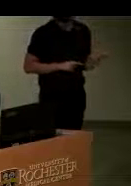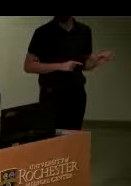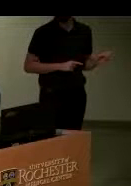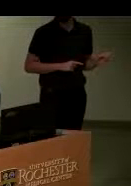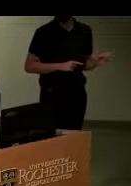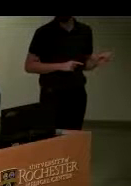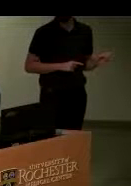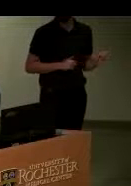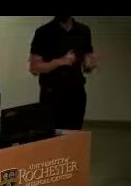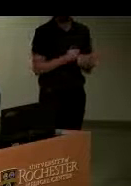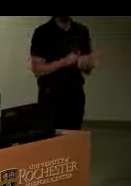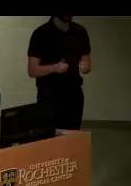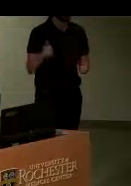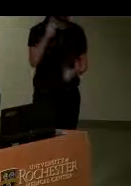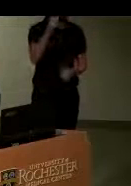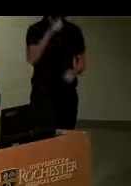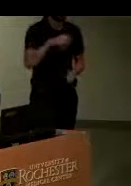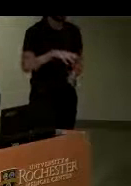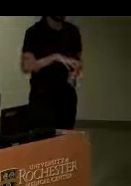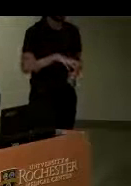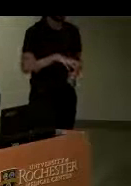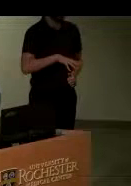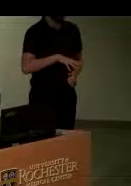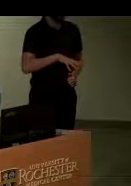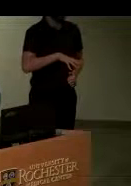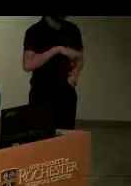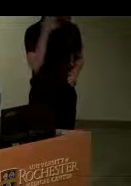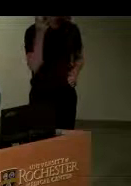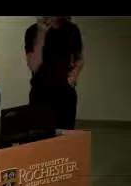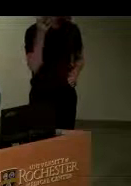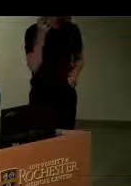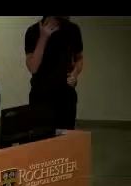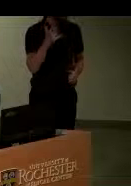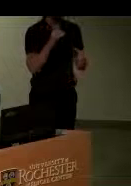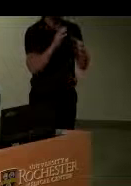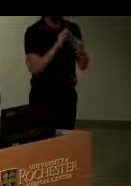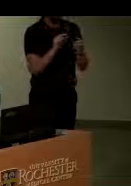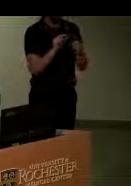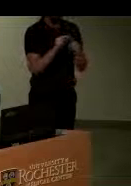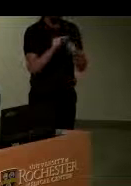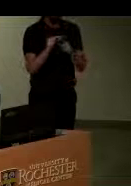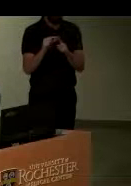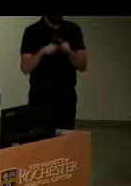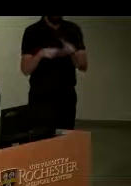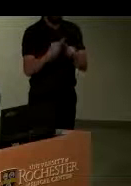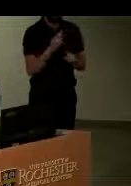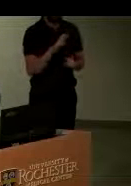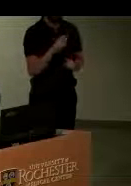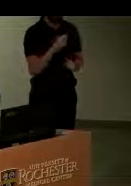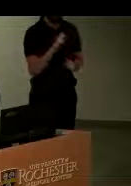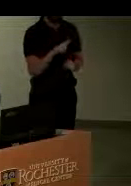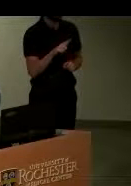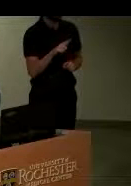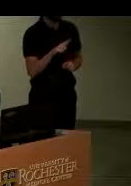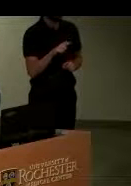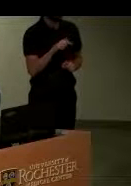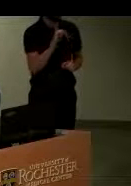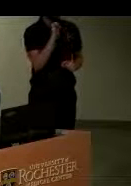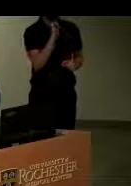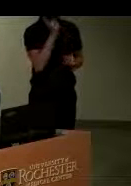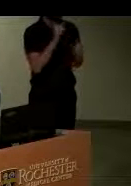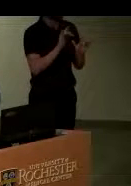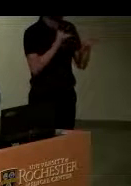And the attending was so angry at me. I won't tell you what he said about Dr. Engel, but it wasn't flattering.